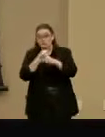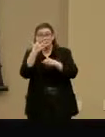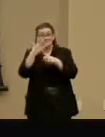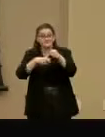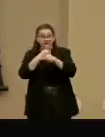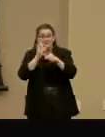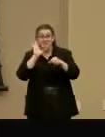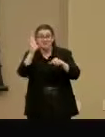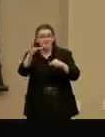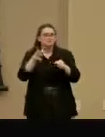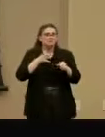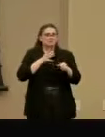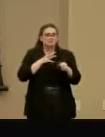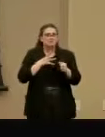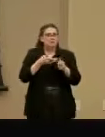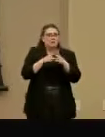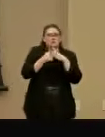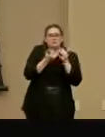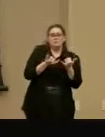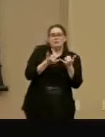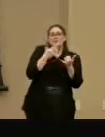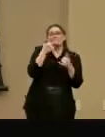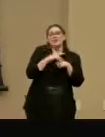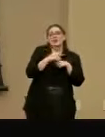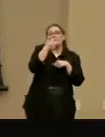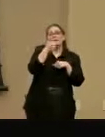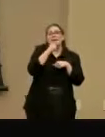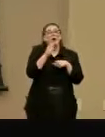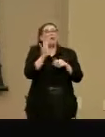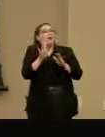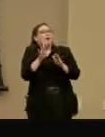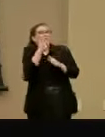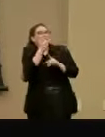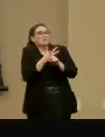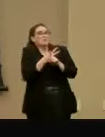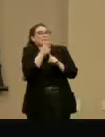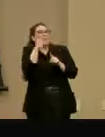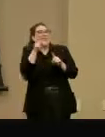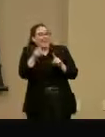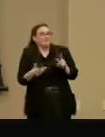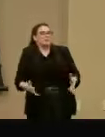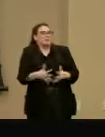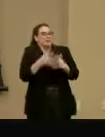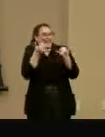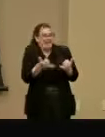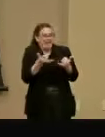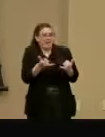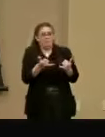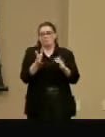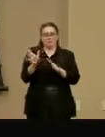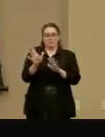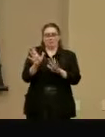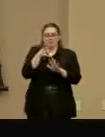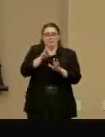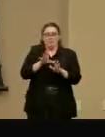start the conversation. It's better to do it early than to do it when you're like, look, we need to get pregnant in 3 months or else. Have the conversation